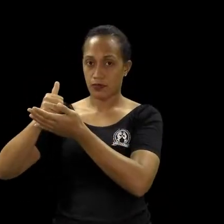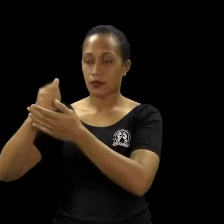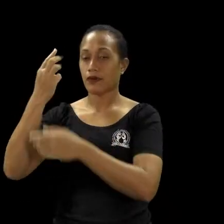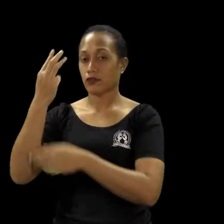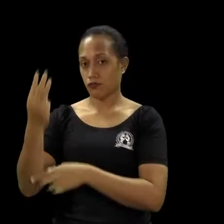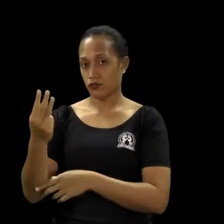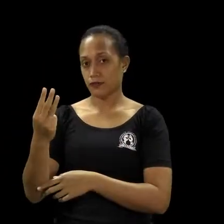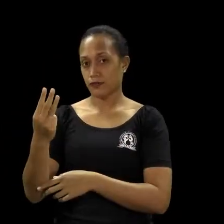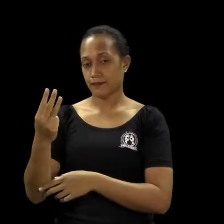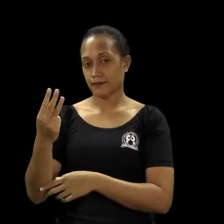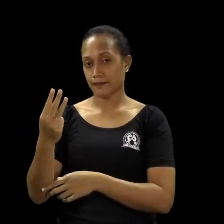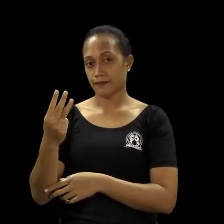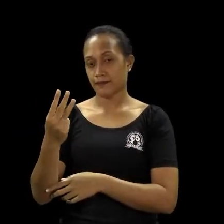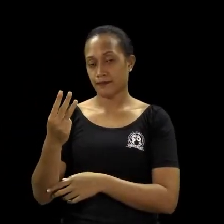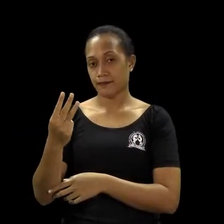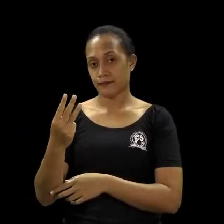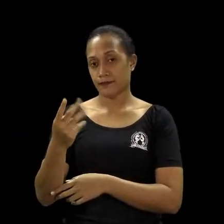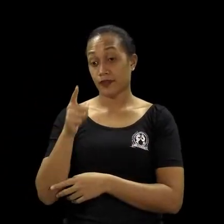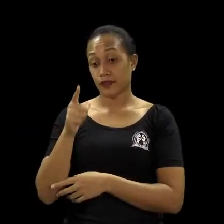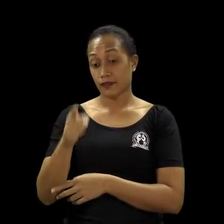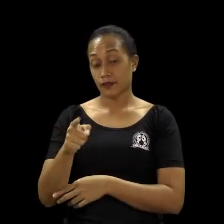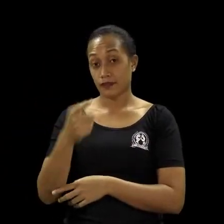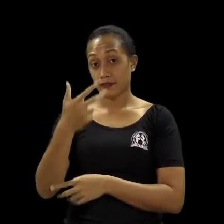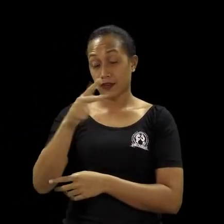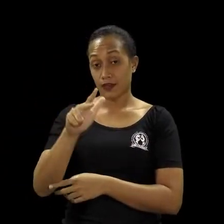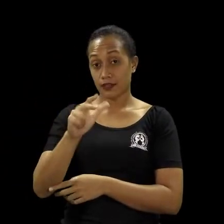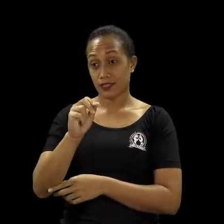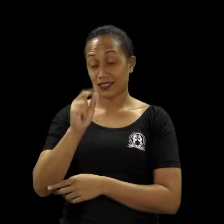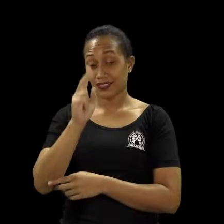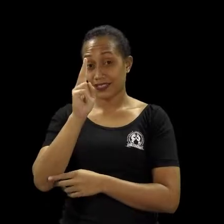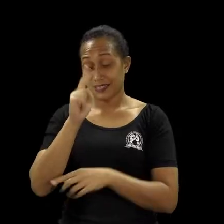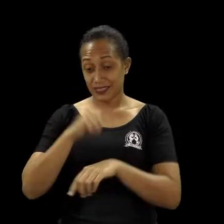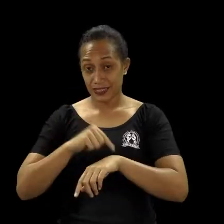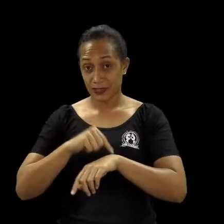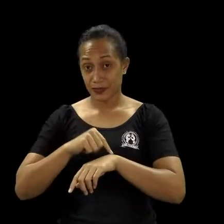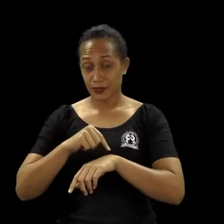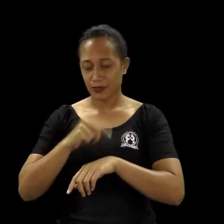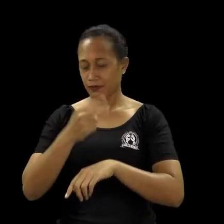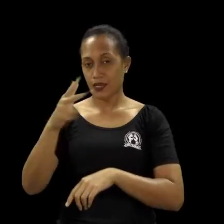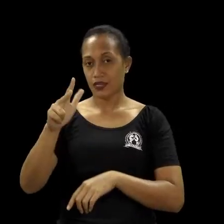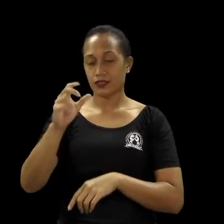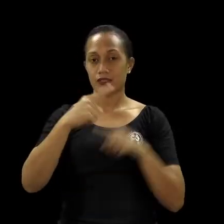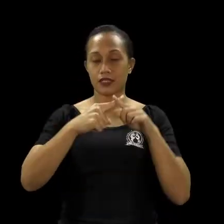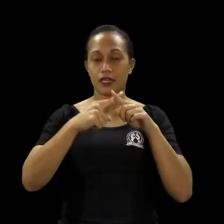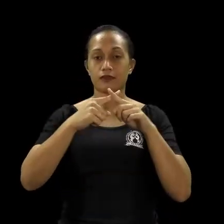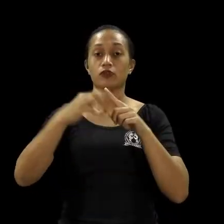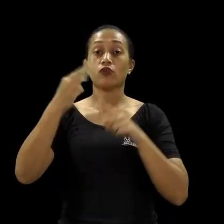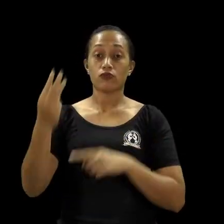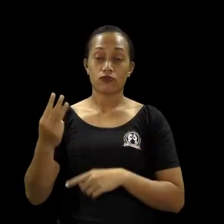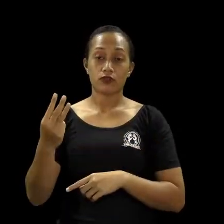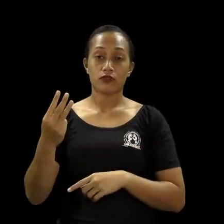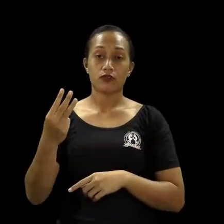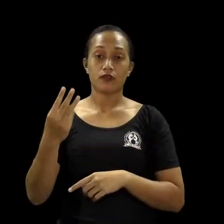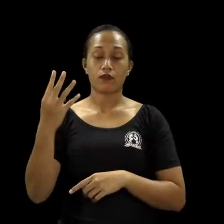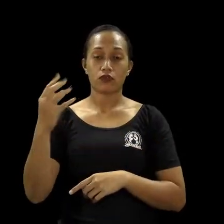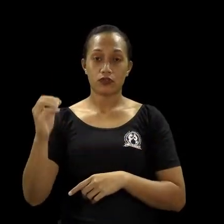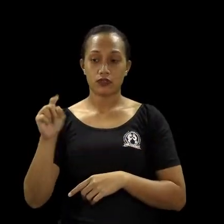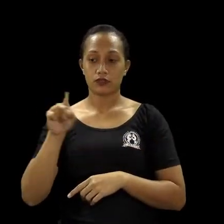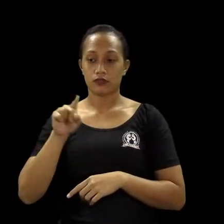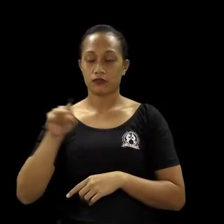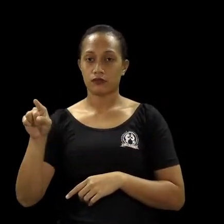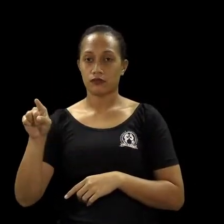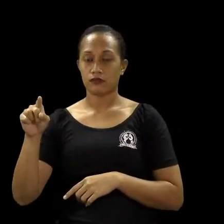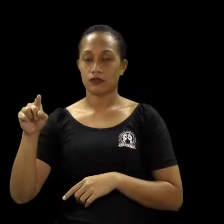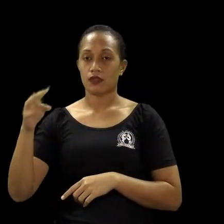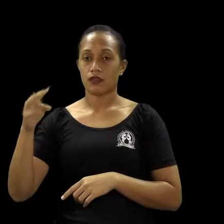well. So I'm going to multiply by 3 as well. Let's see, 80 times 3 would be 240. So it's going to be 3